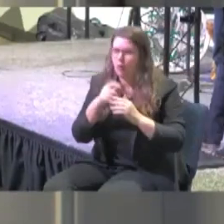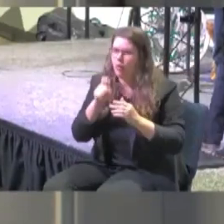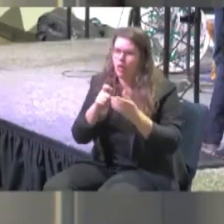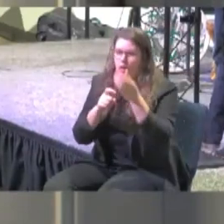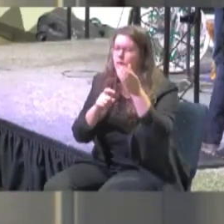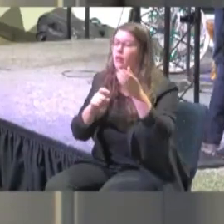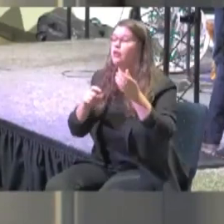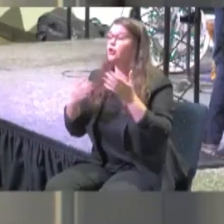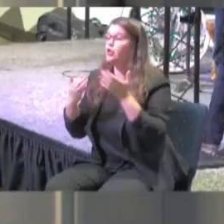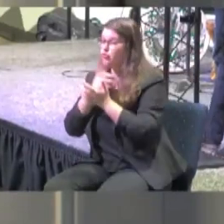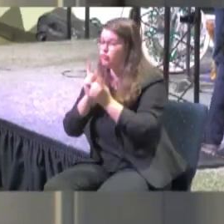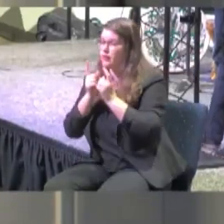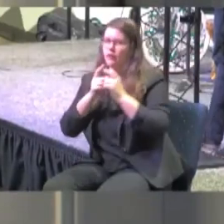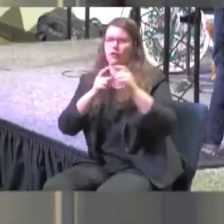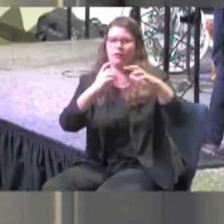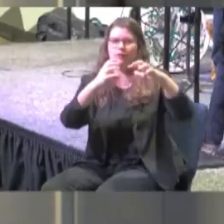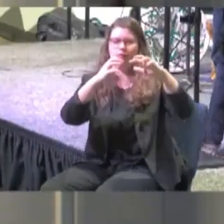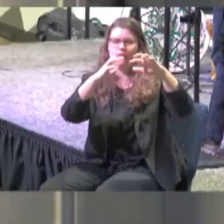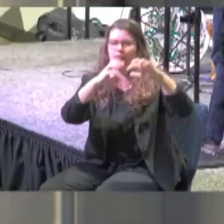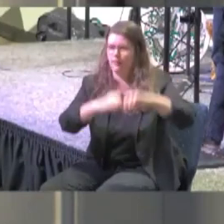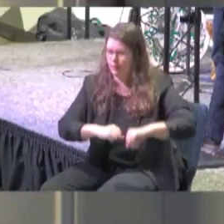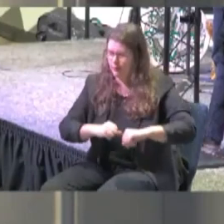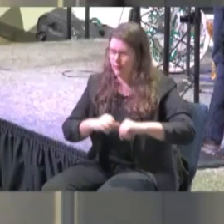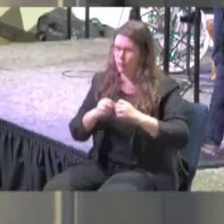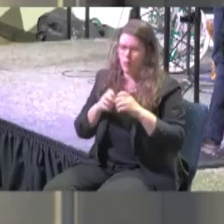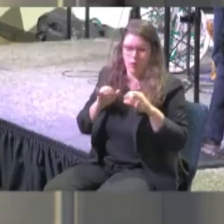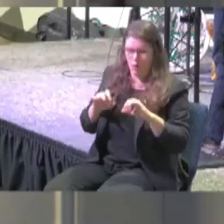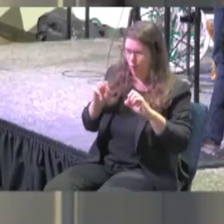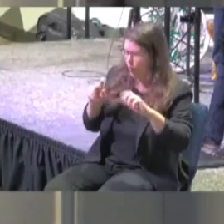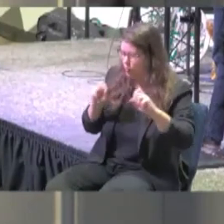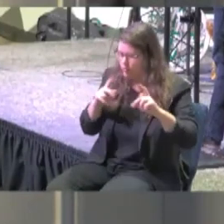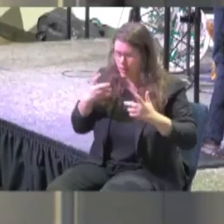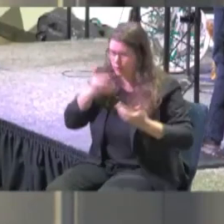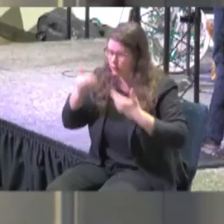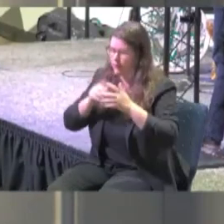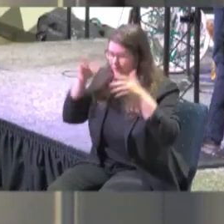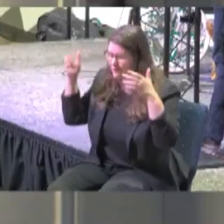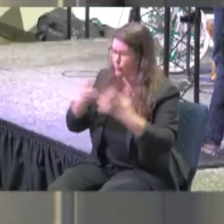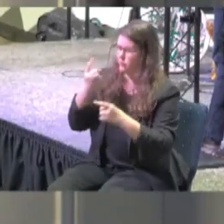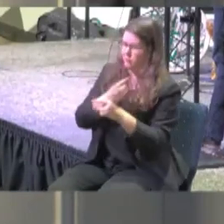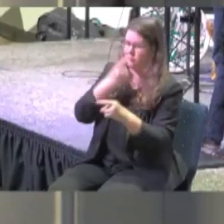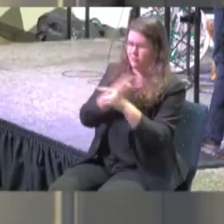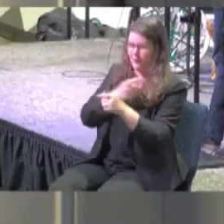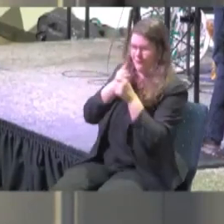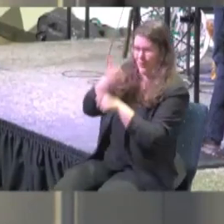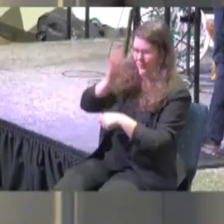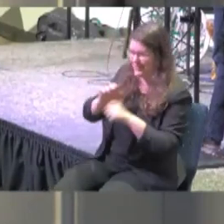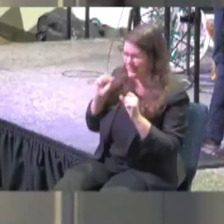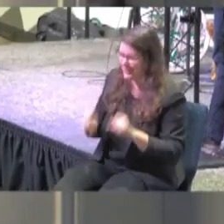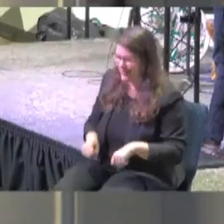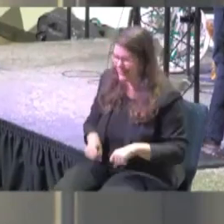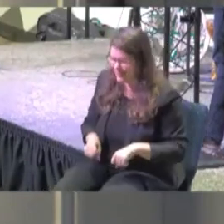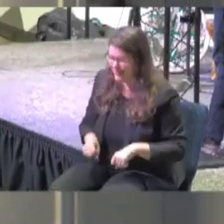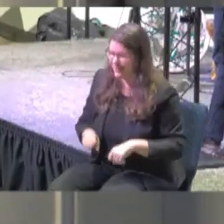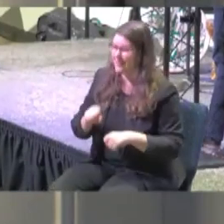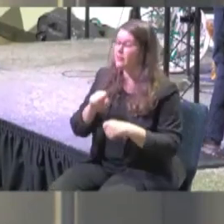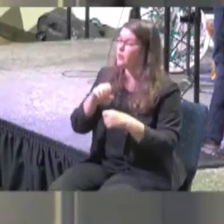worked. Destroying those textual idols that have been set up, which have, in the